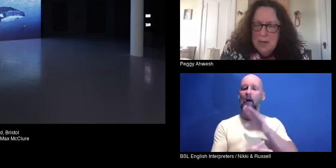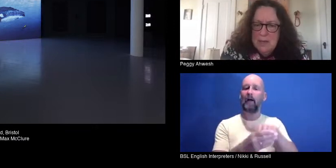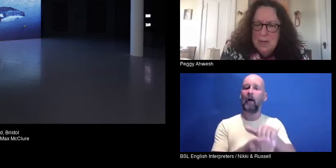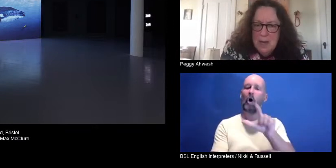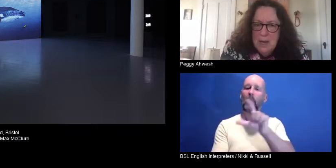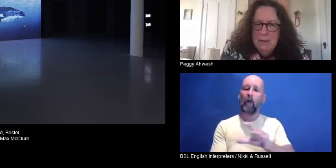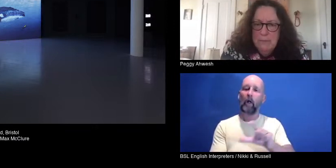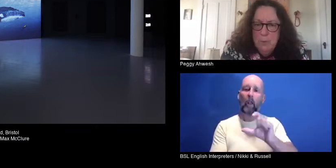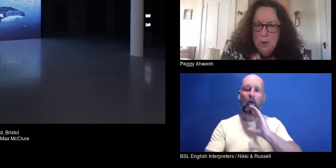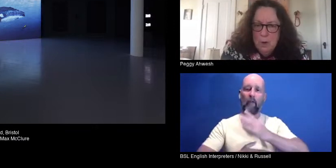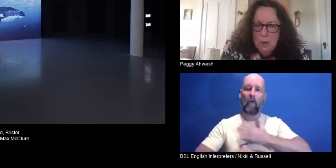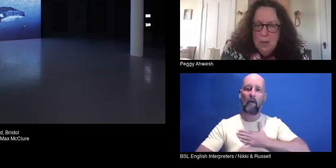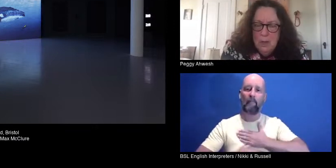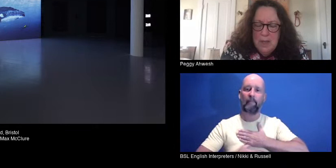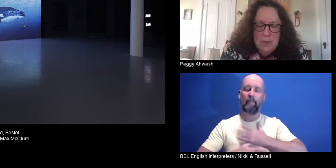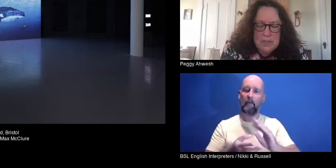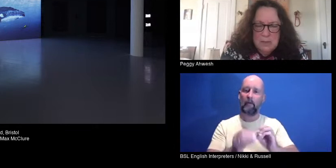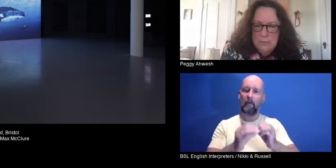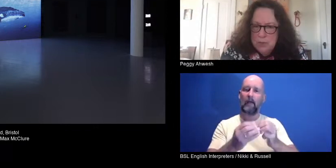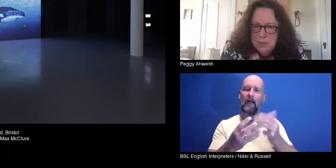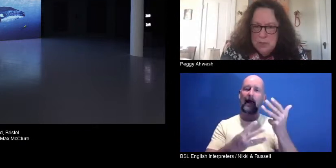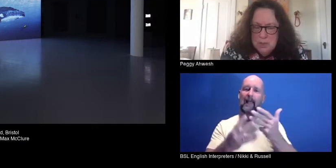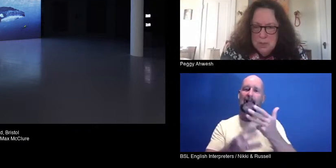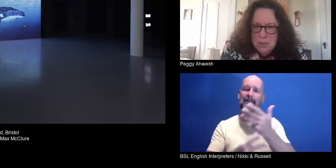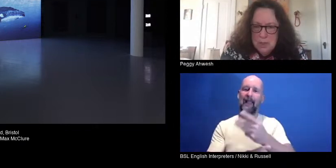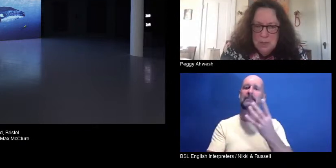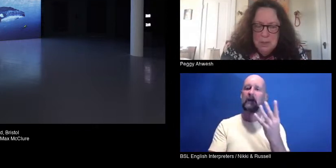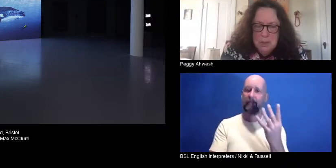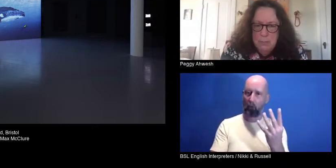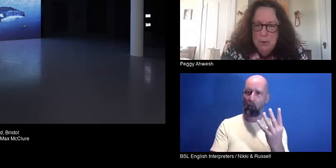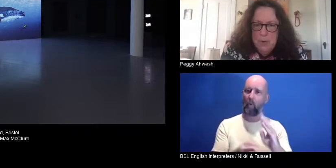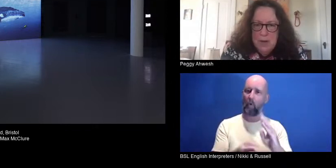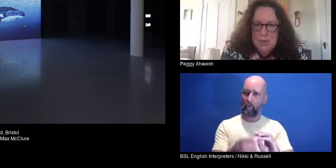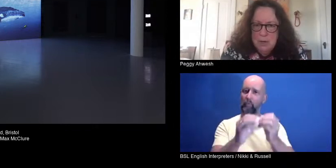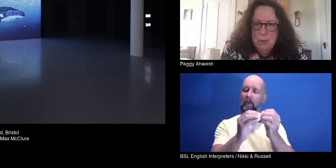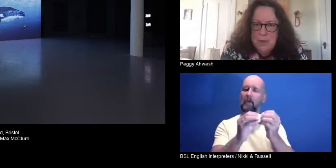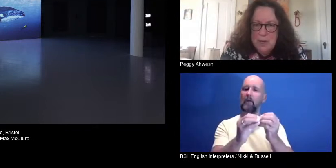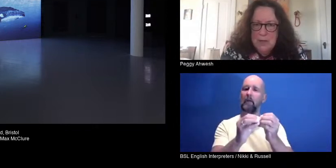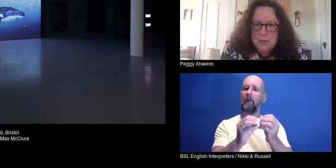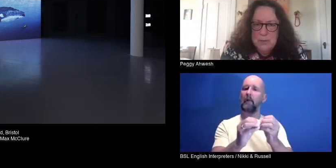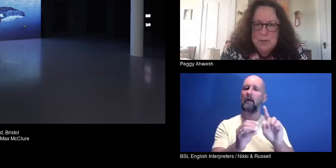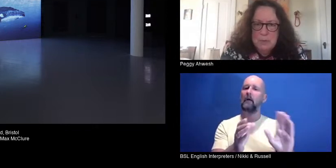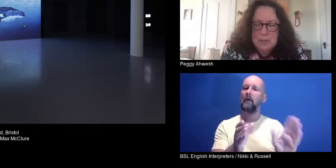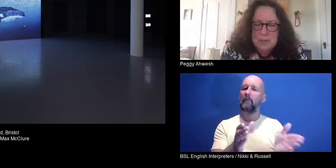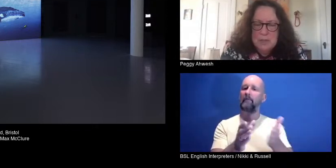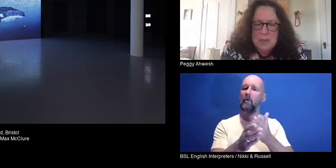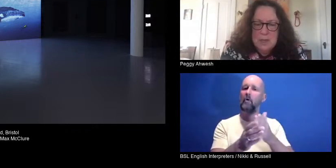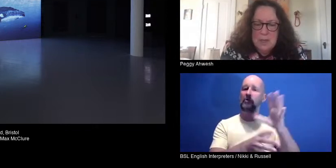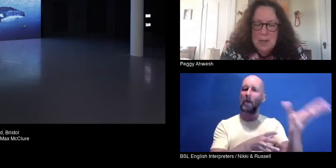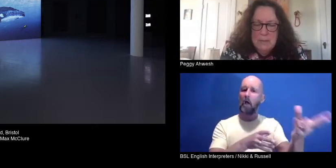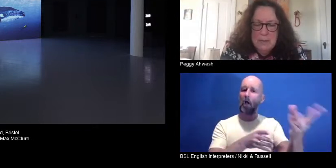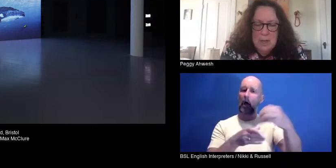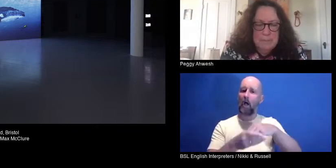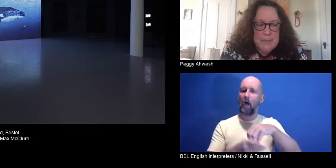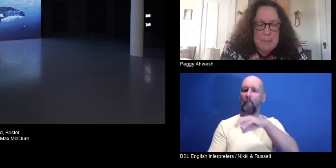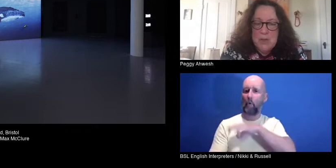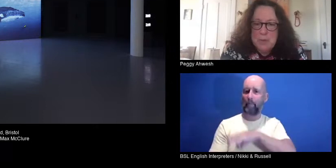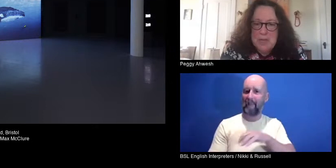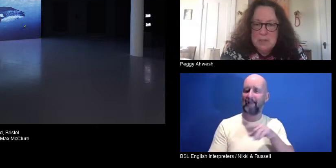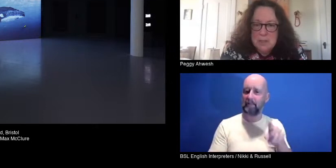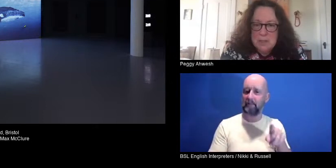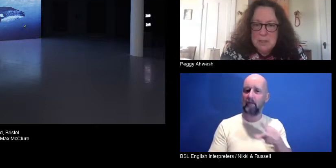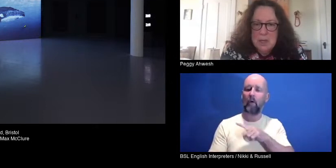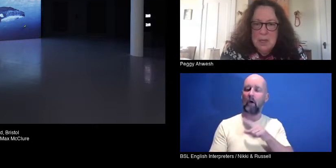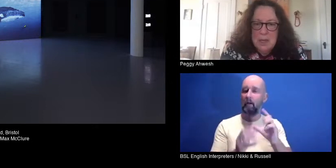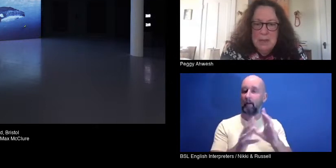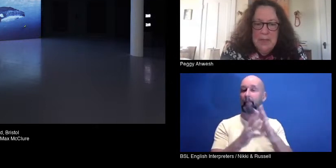from 1994. That wasn't the first appropriated material that I used, but it was kind of a major